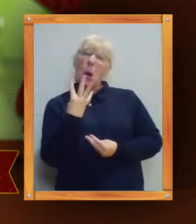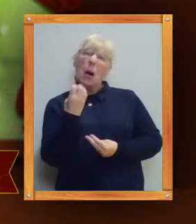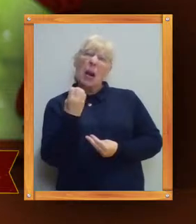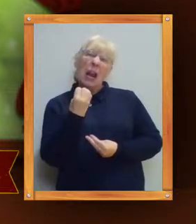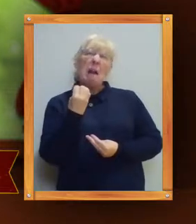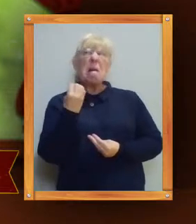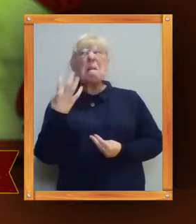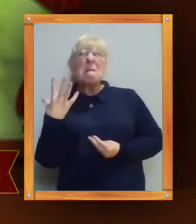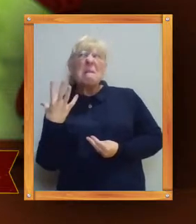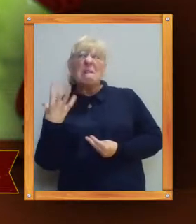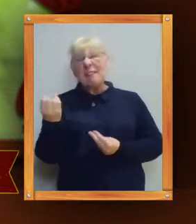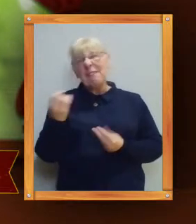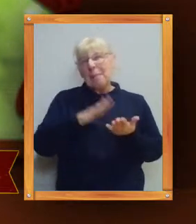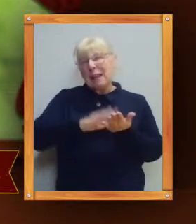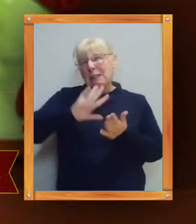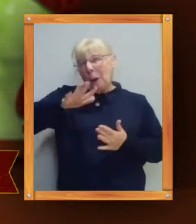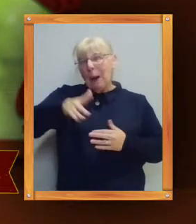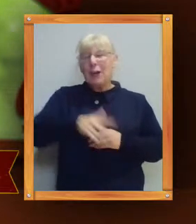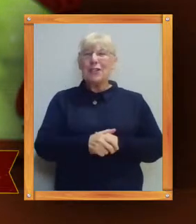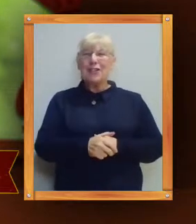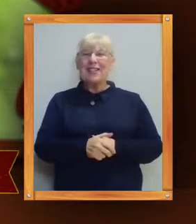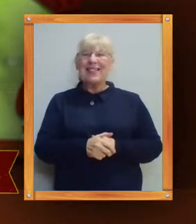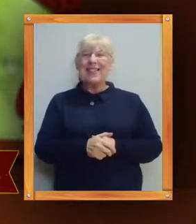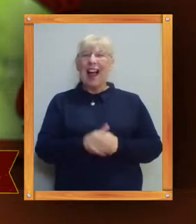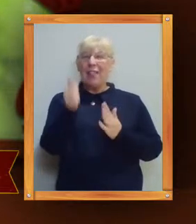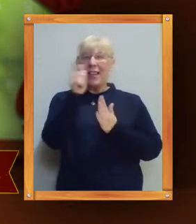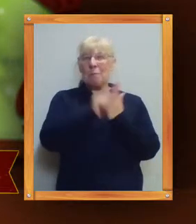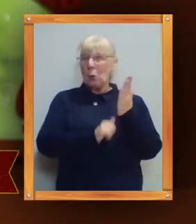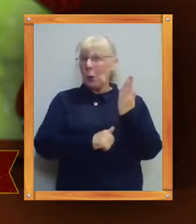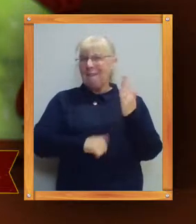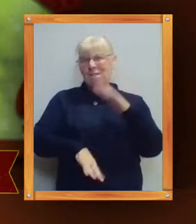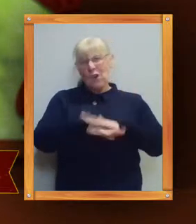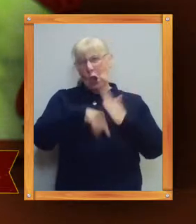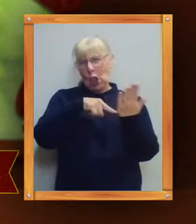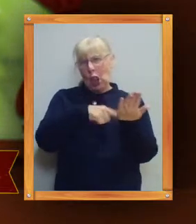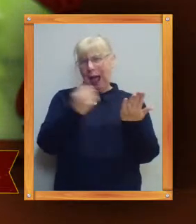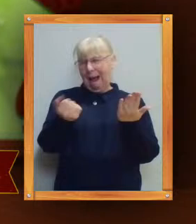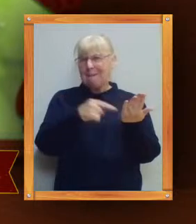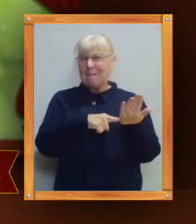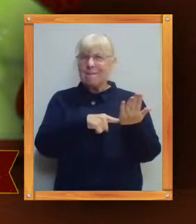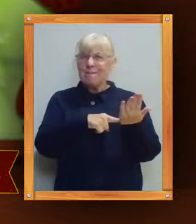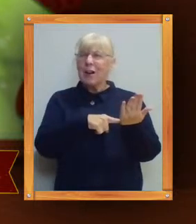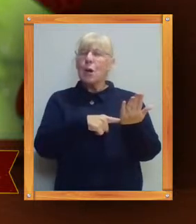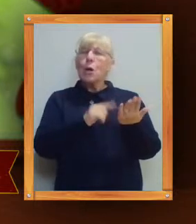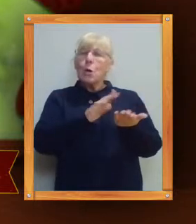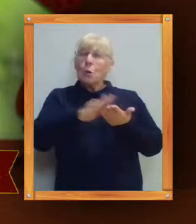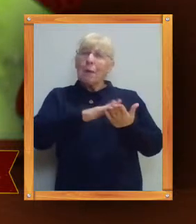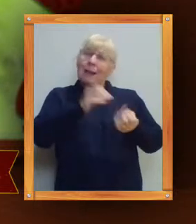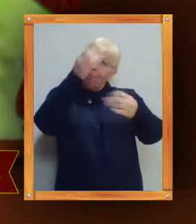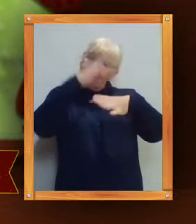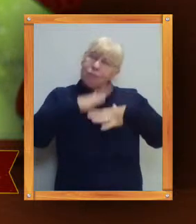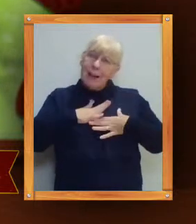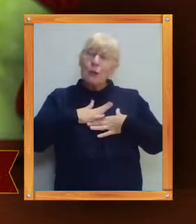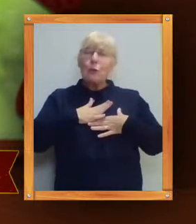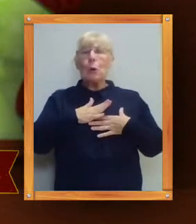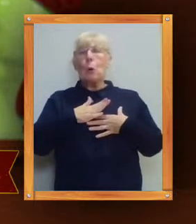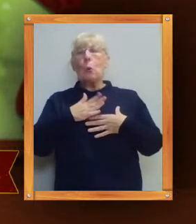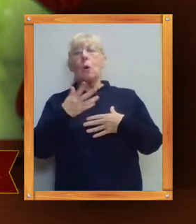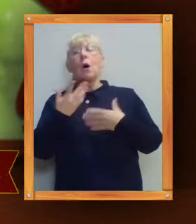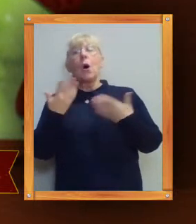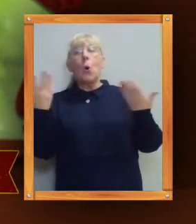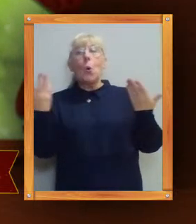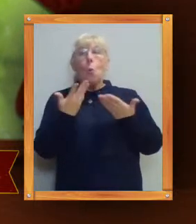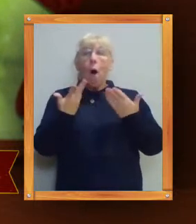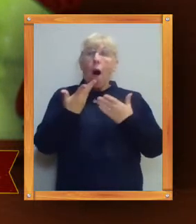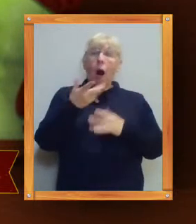love to know where you're watching us, who you're watching with, how you're spending your night, and what you're looking forward to the most about